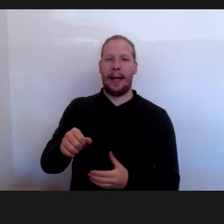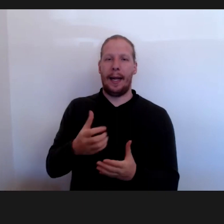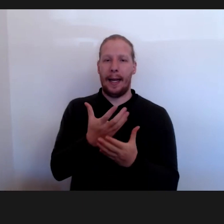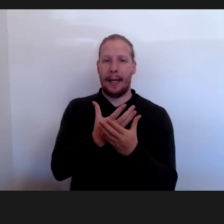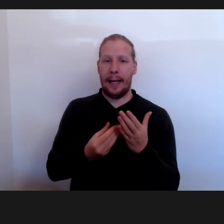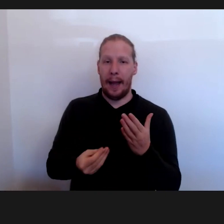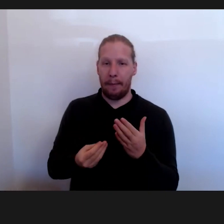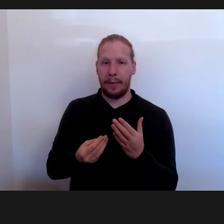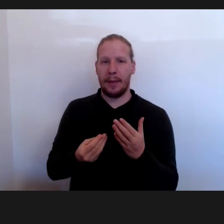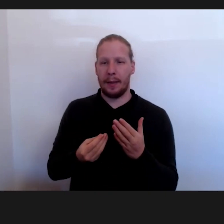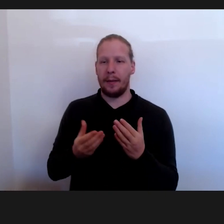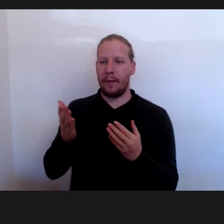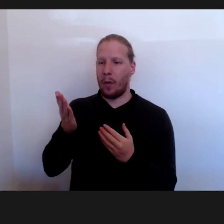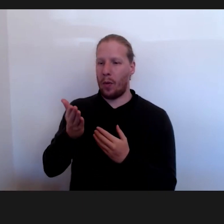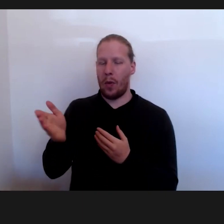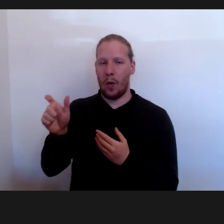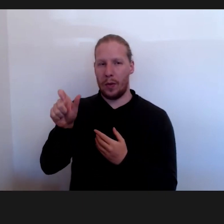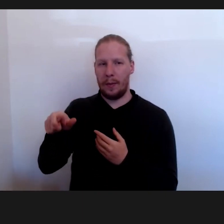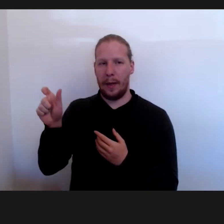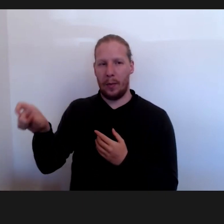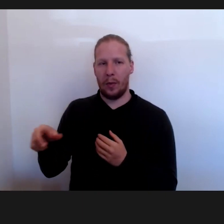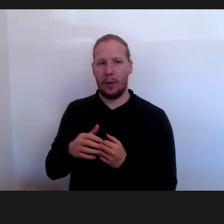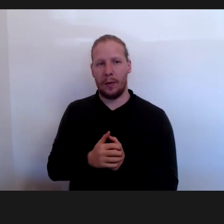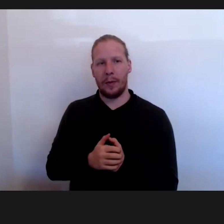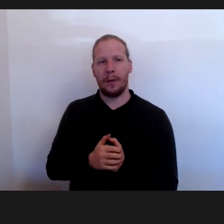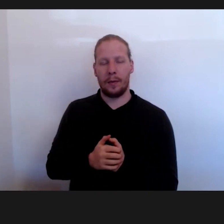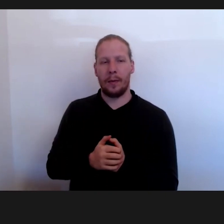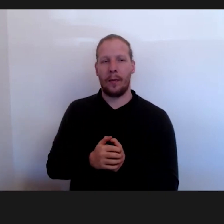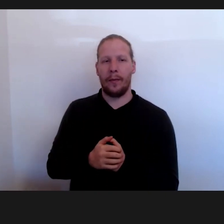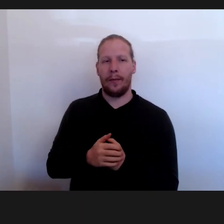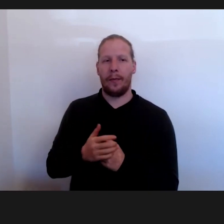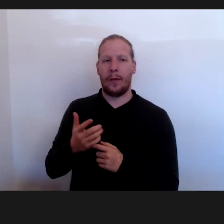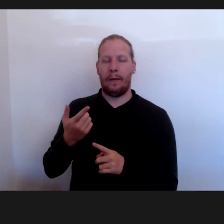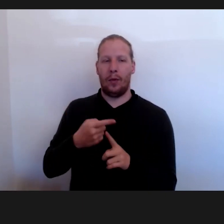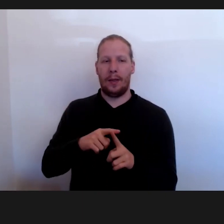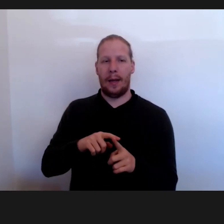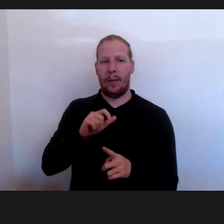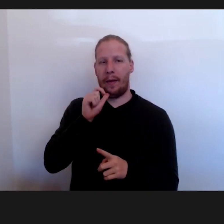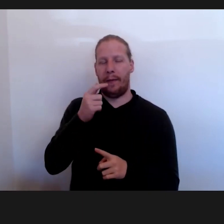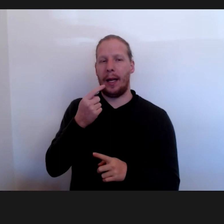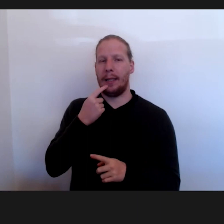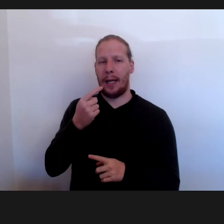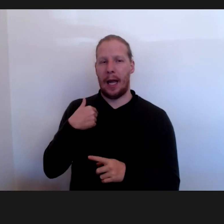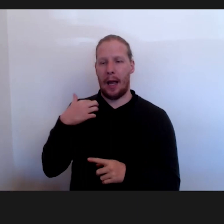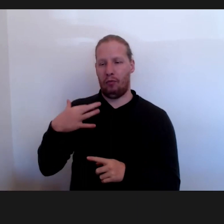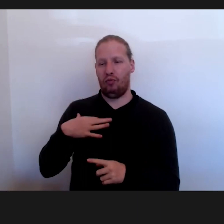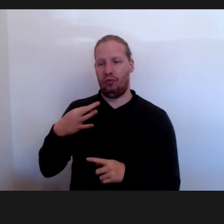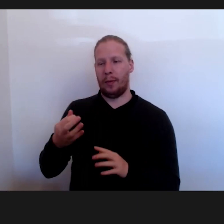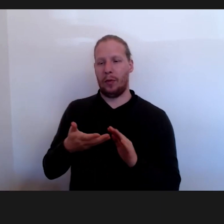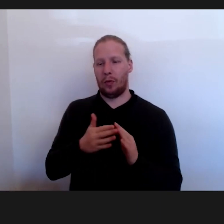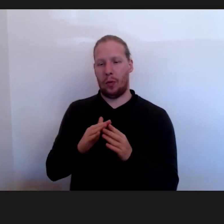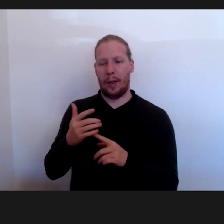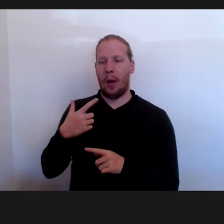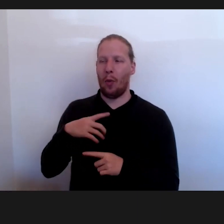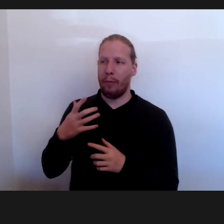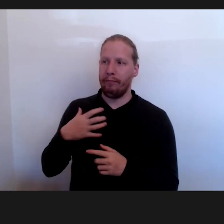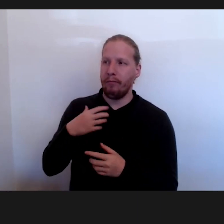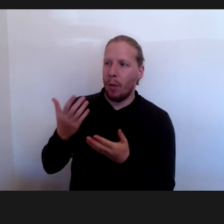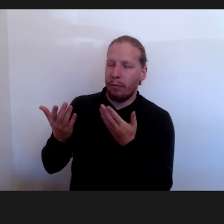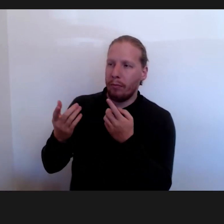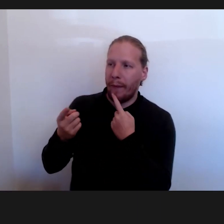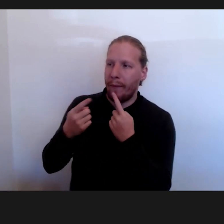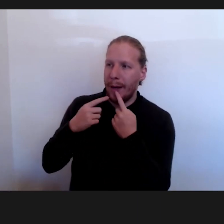people, for example, if I say as a representative of a community, I would love to have some of the more of those data which can be